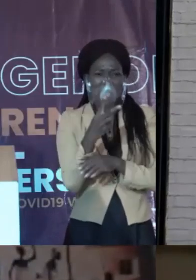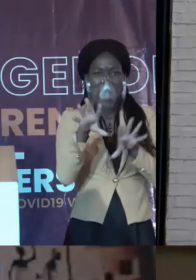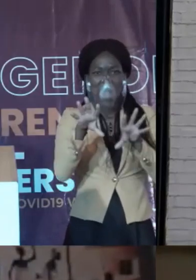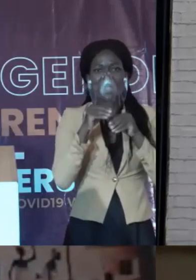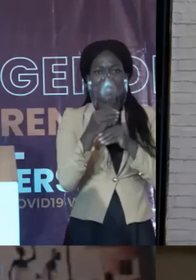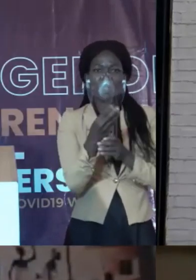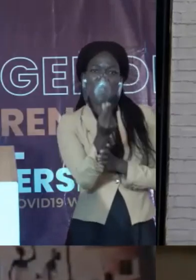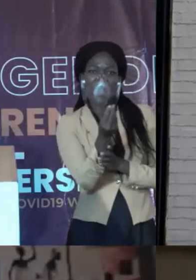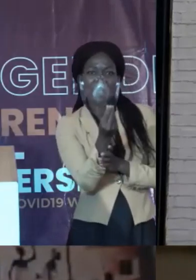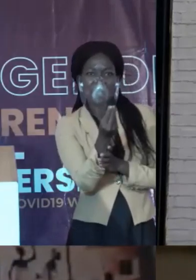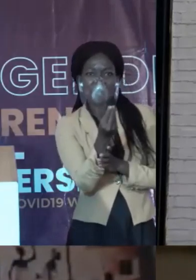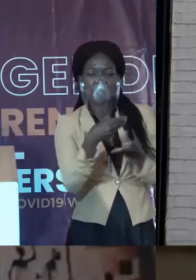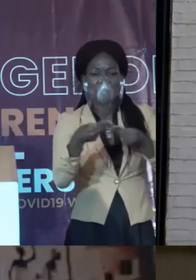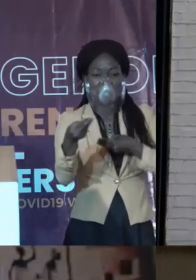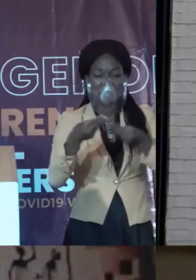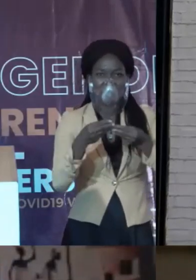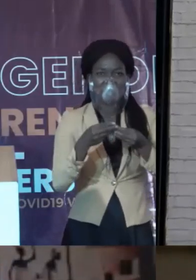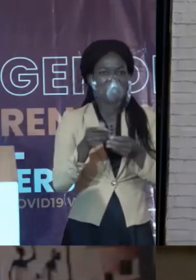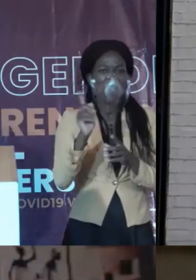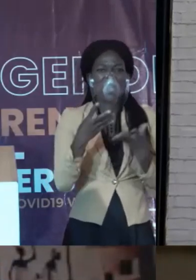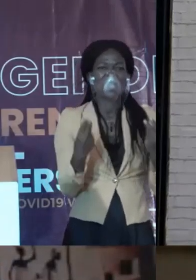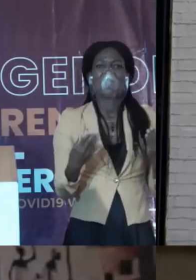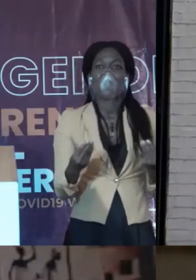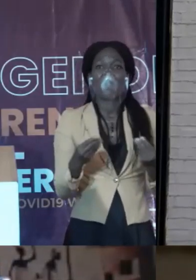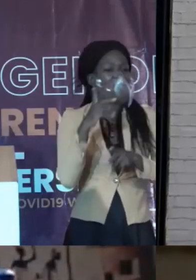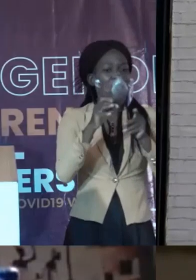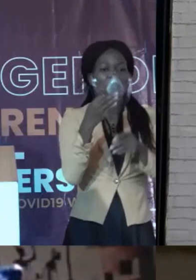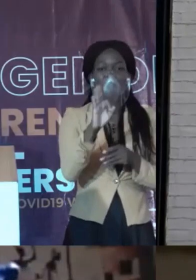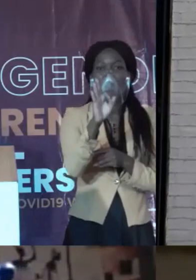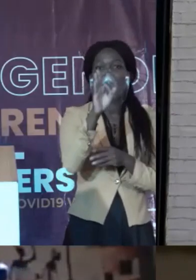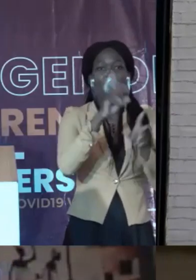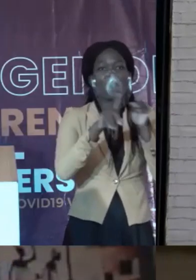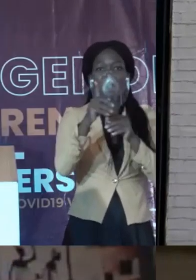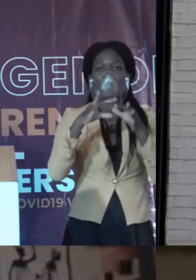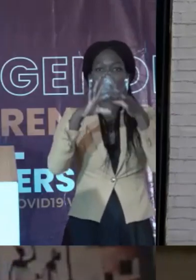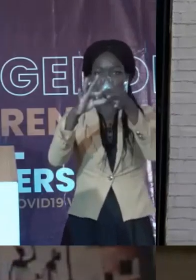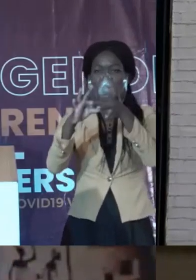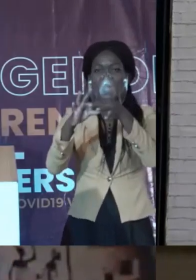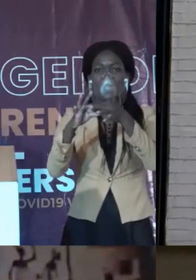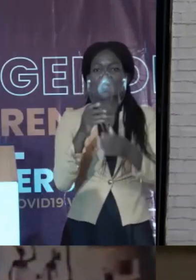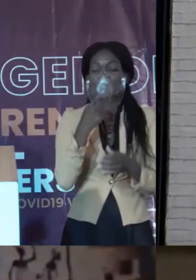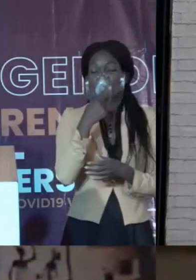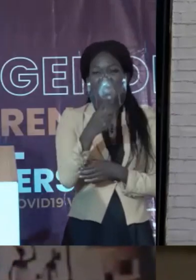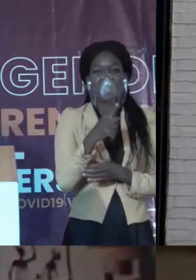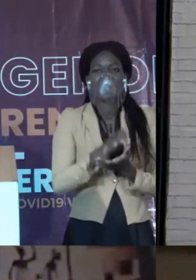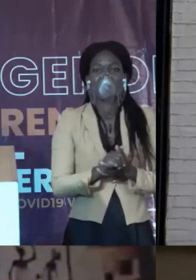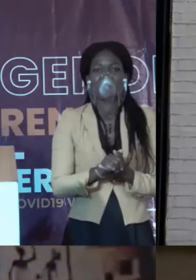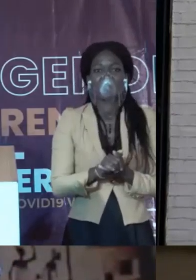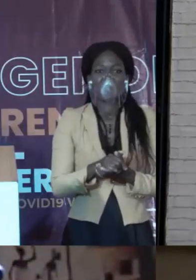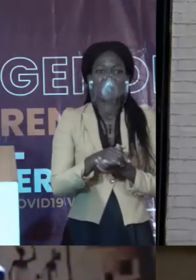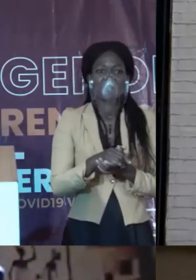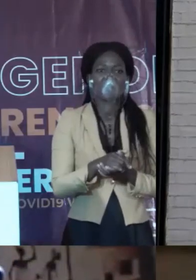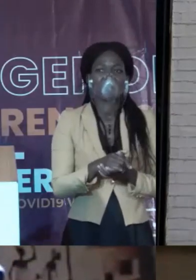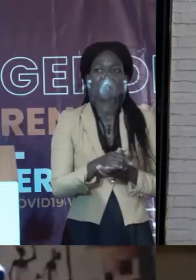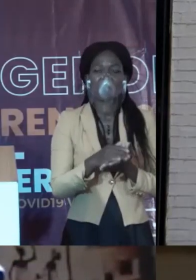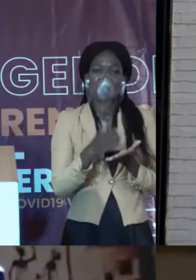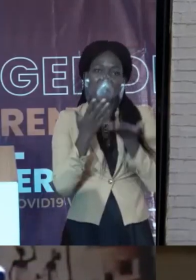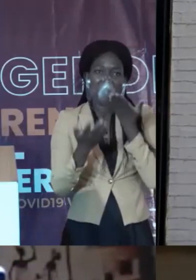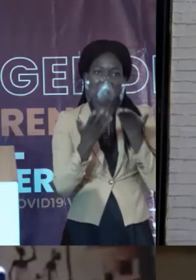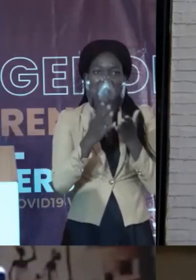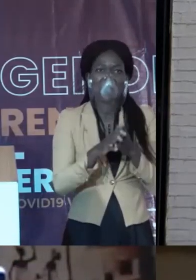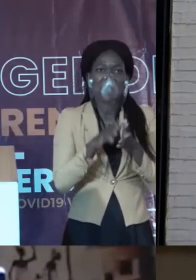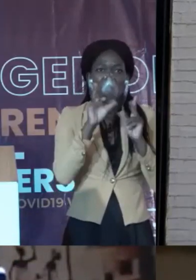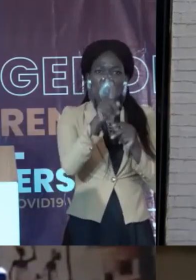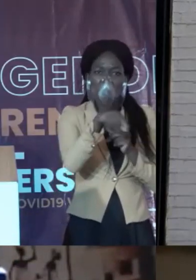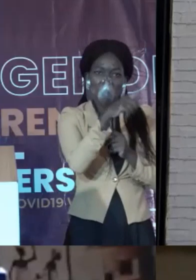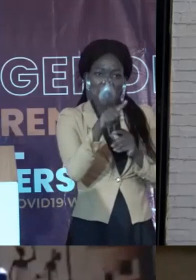it's not like automatic for people to connect, to say that if somebody doesn't have access